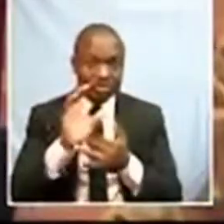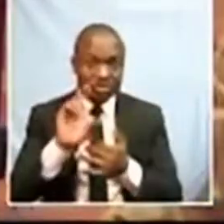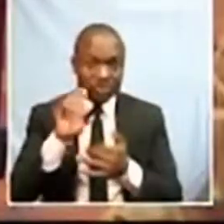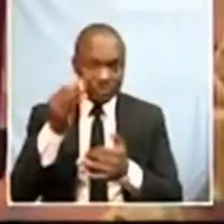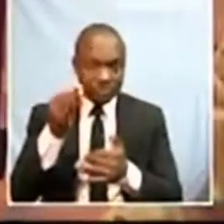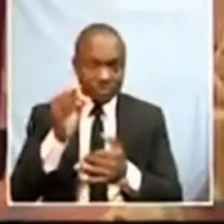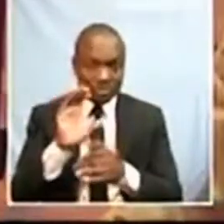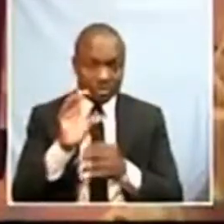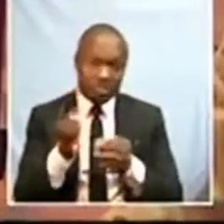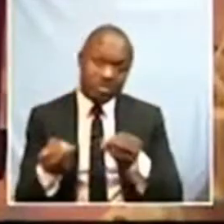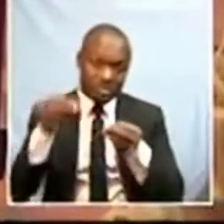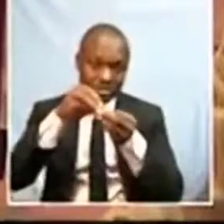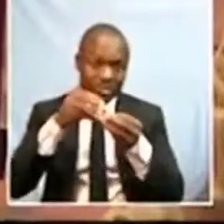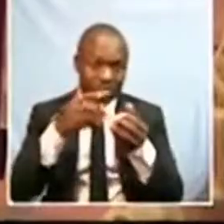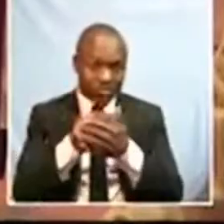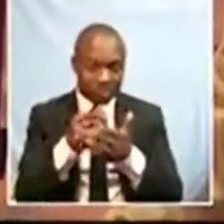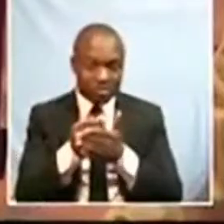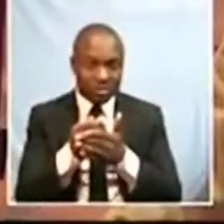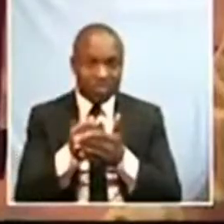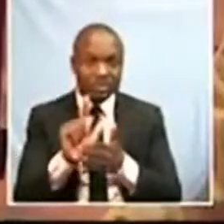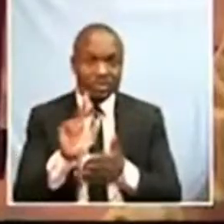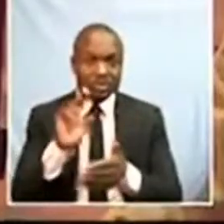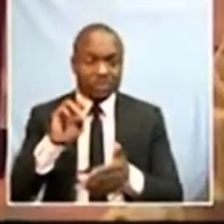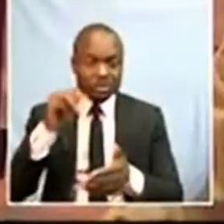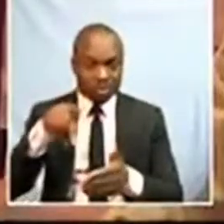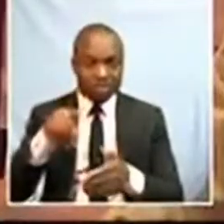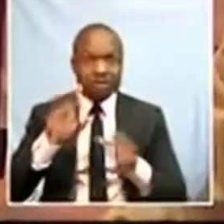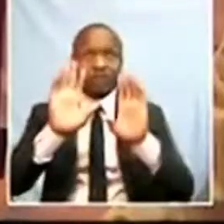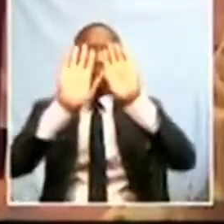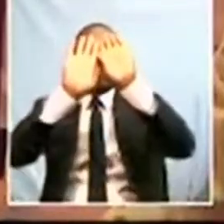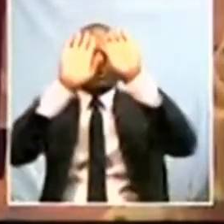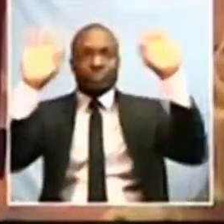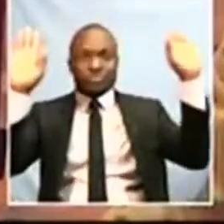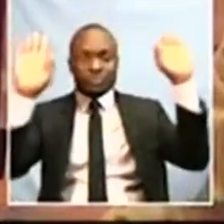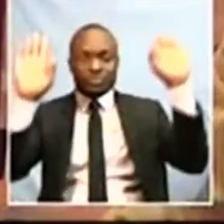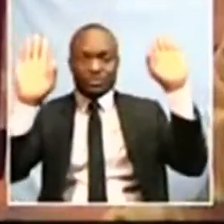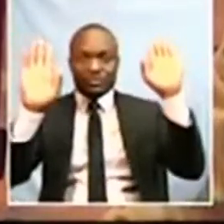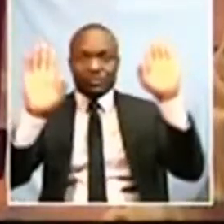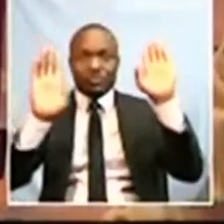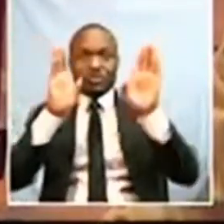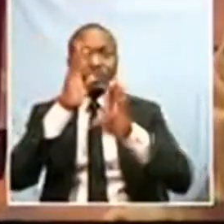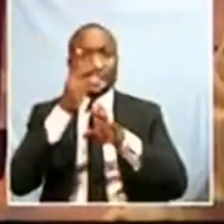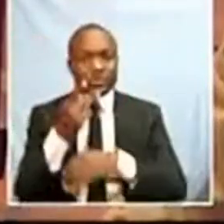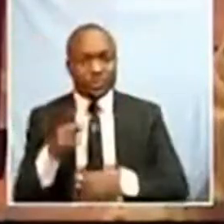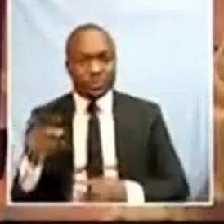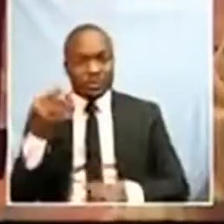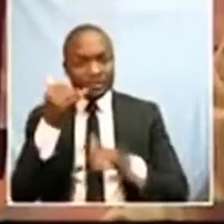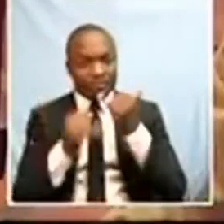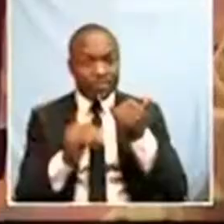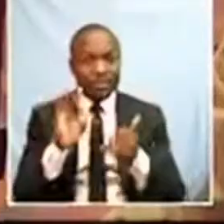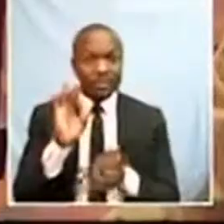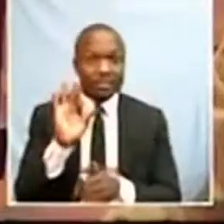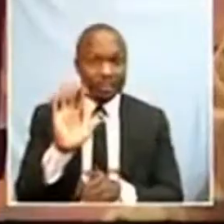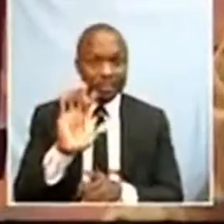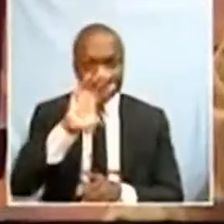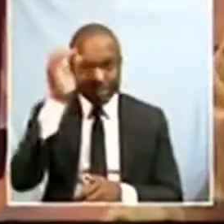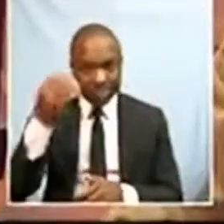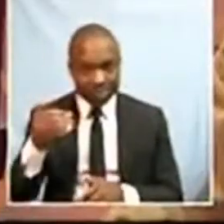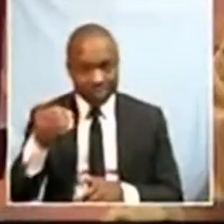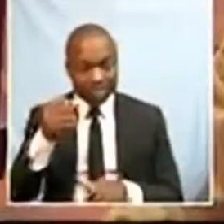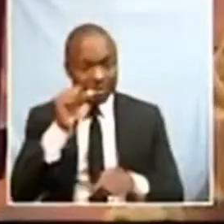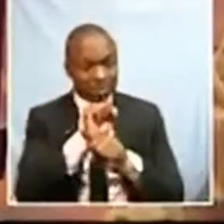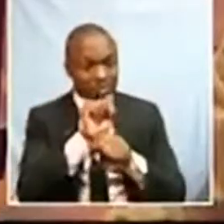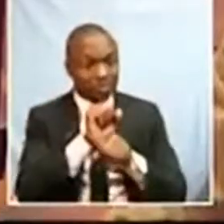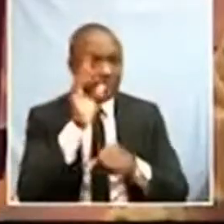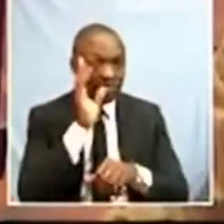put additional funds for the ramp and the ceiling board for the building to be habitable. So the 95% is measured works complete on